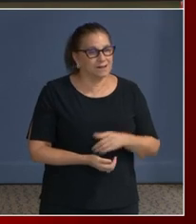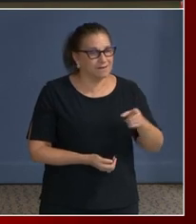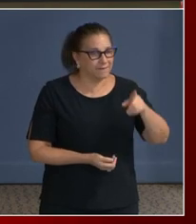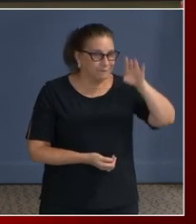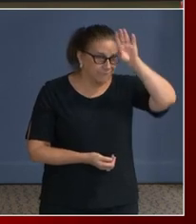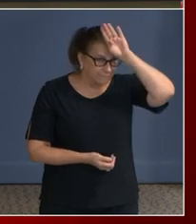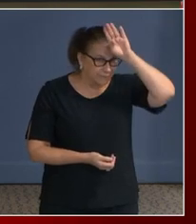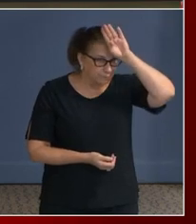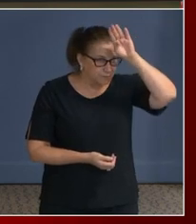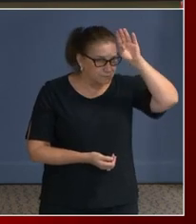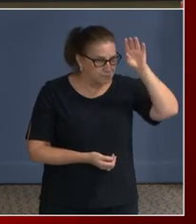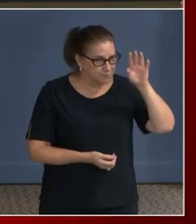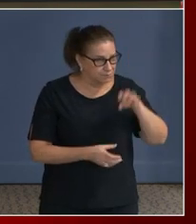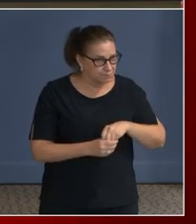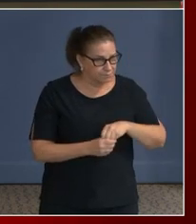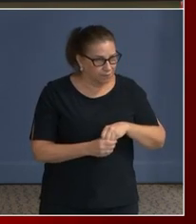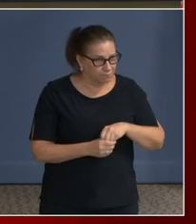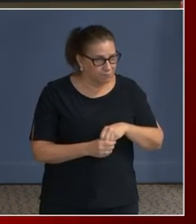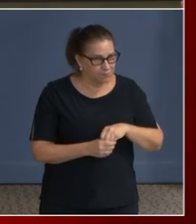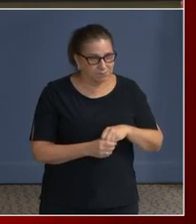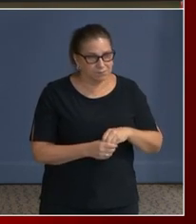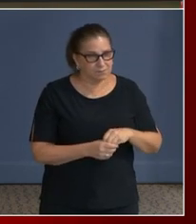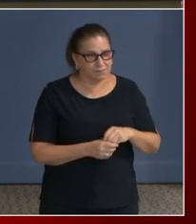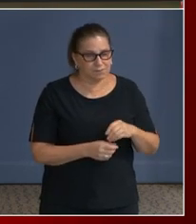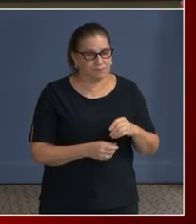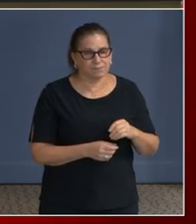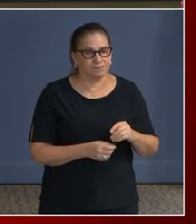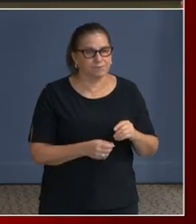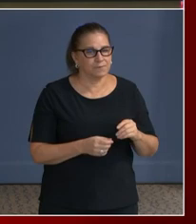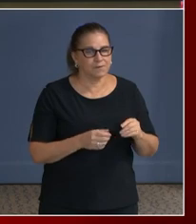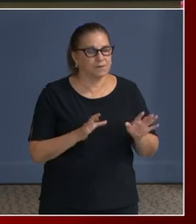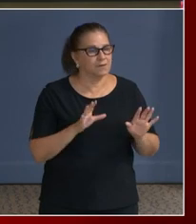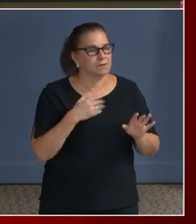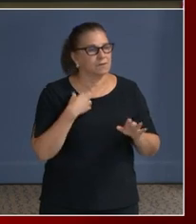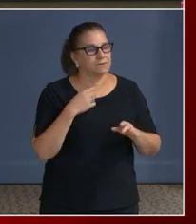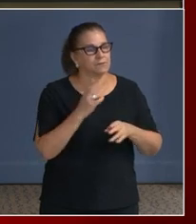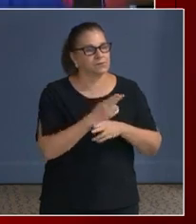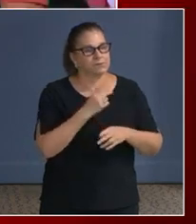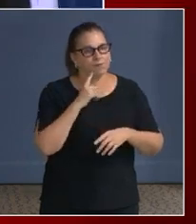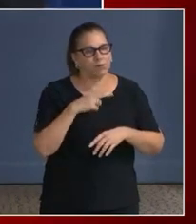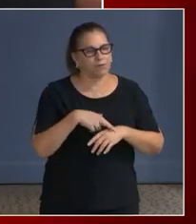That was just there for reference, Sam. Oh. Yep. Okay.